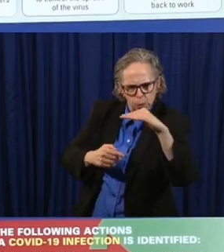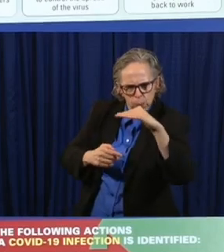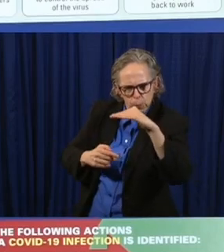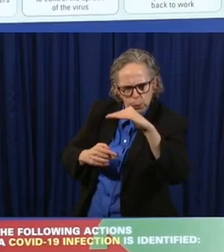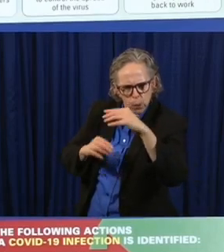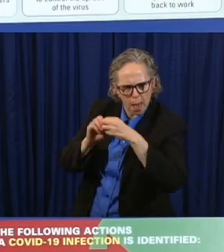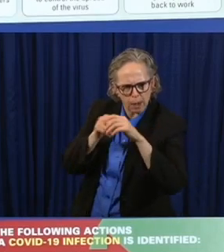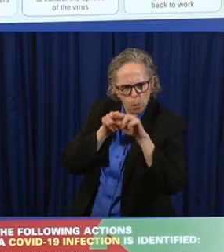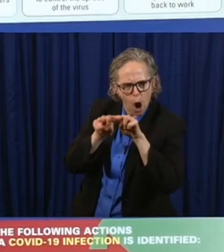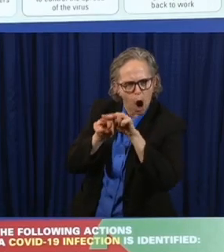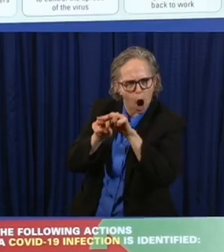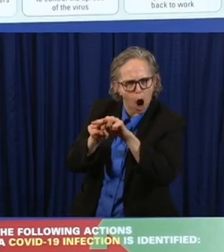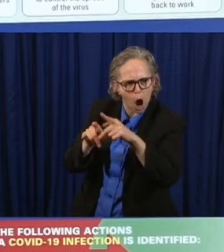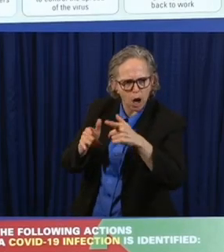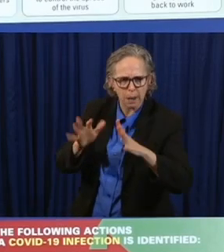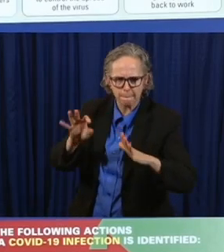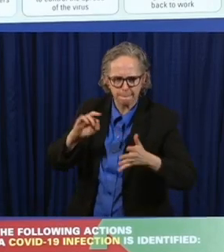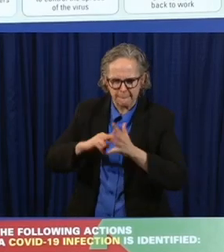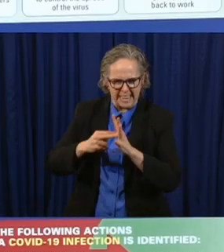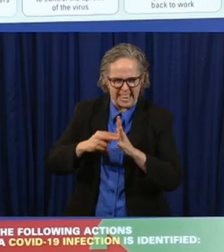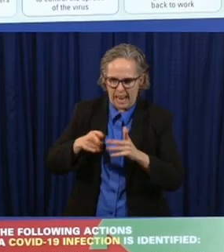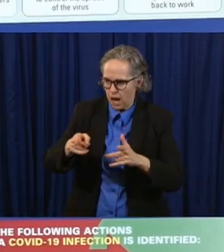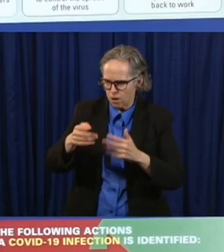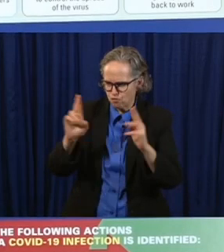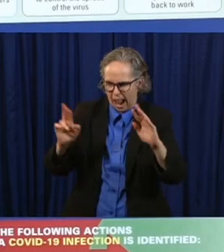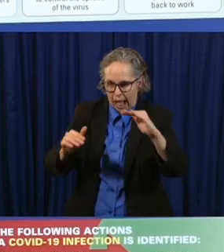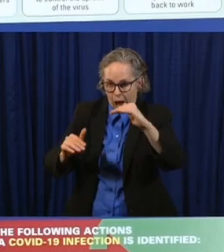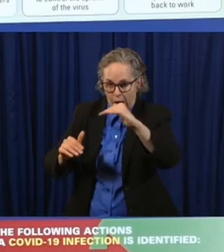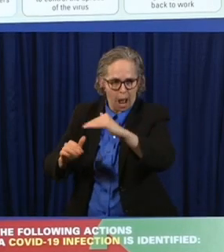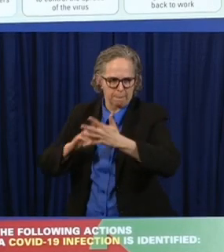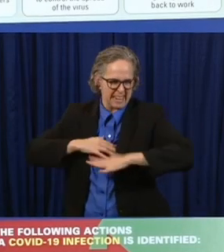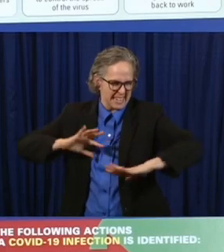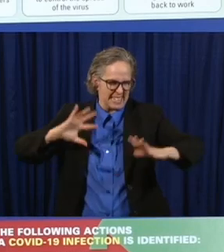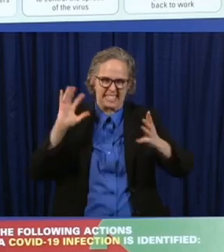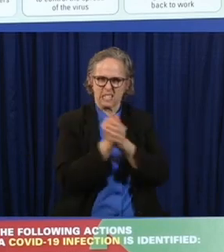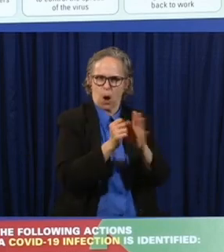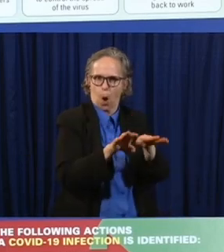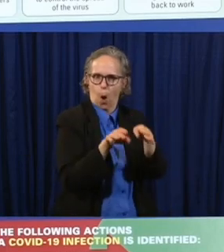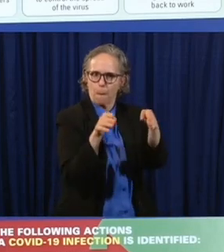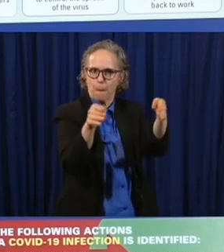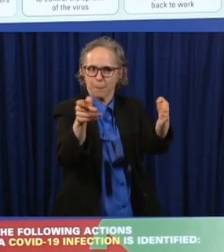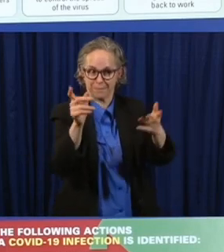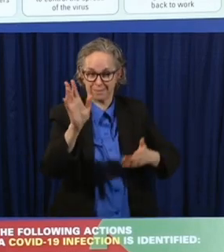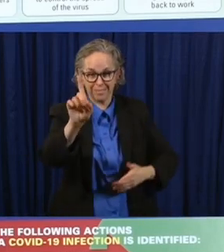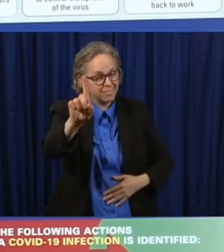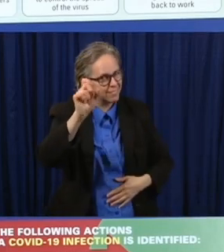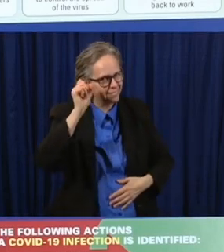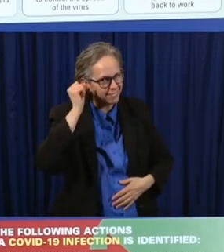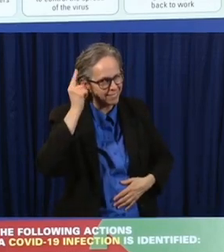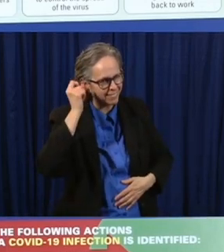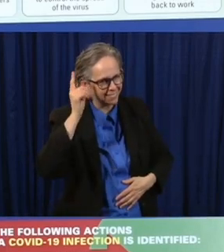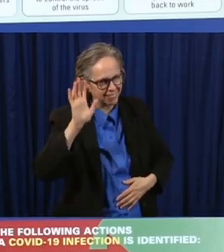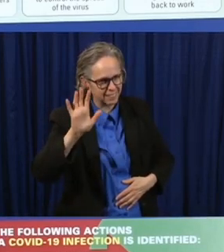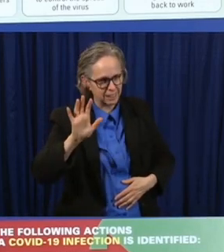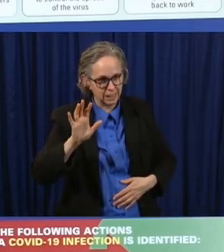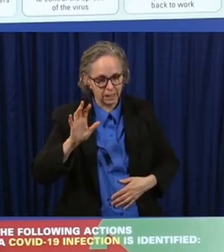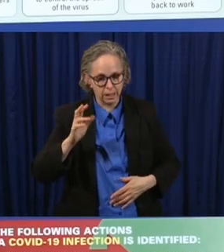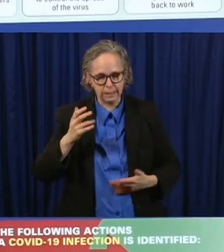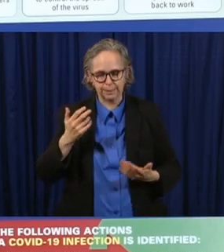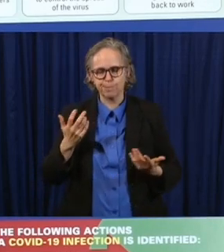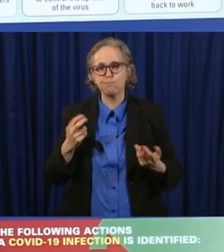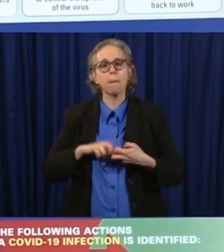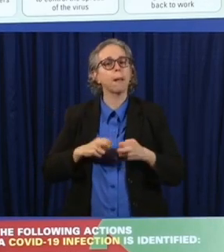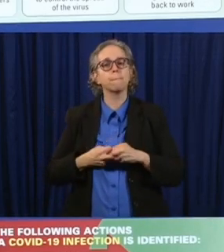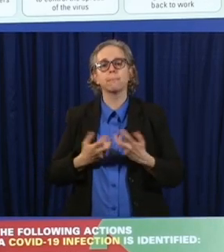it. But the virus is still out there. It is still killing people. It's not going to